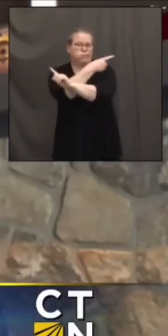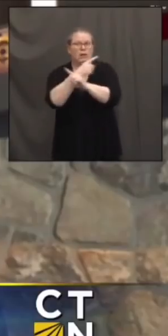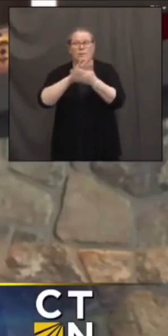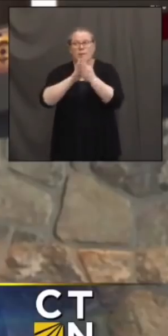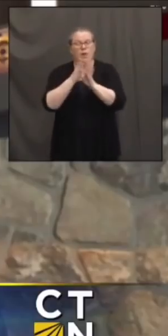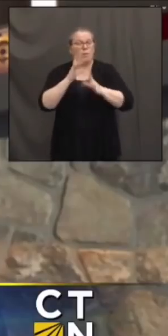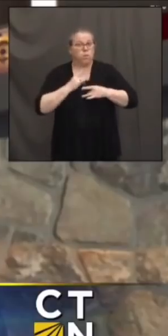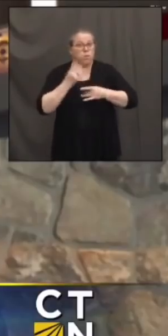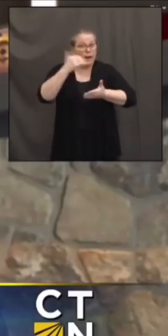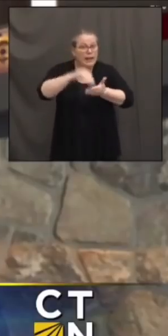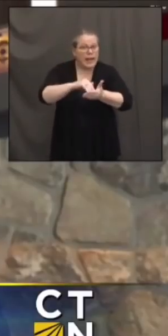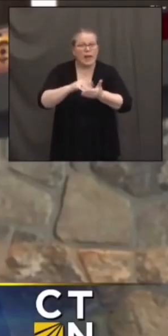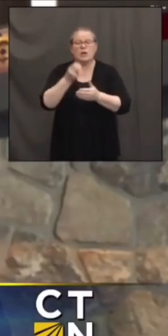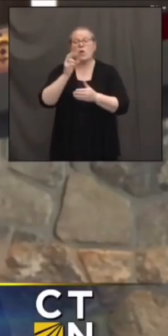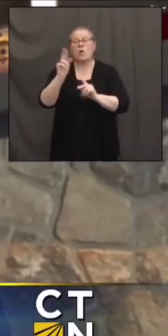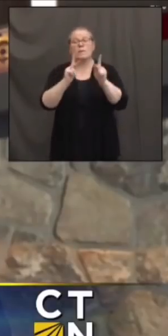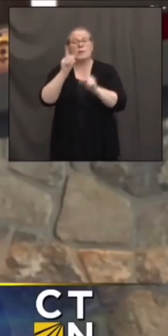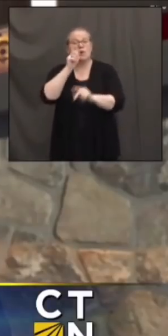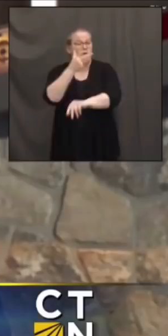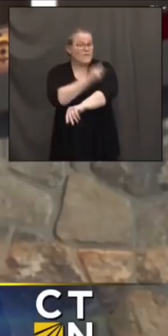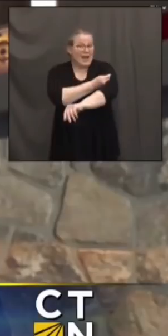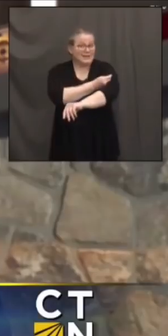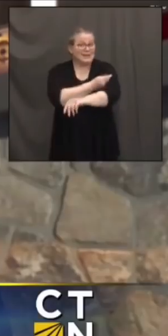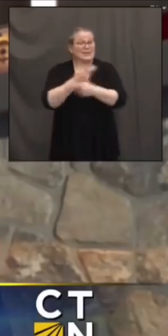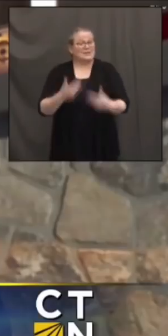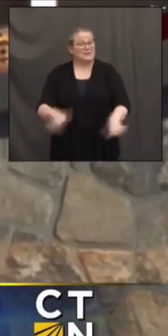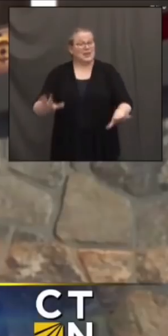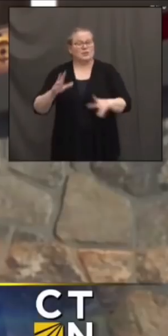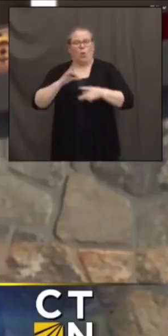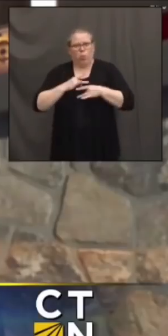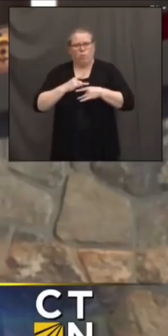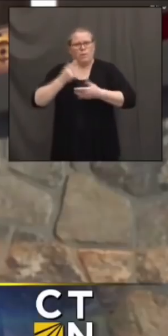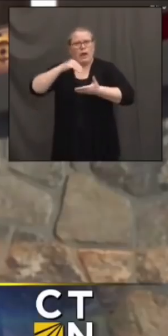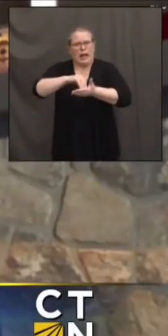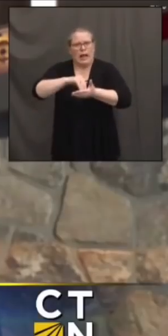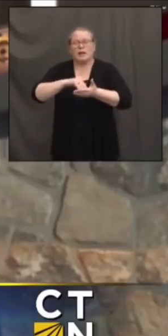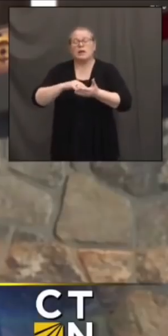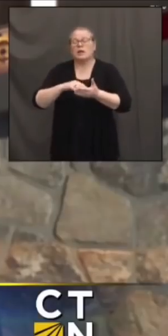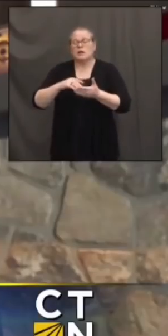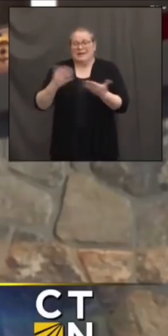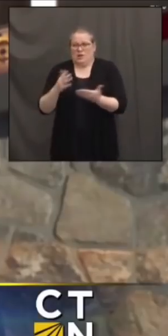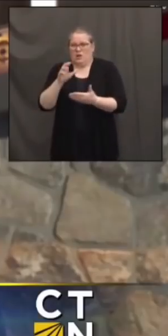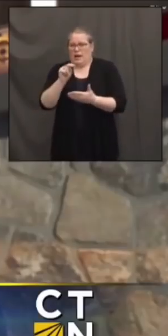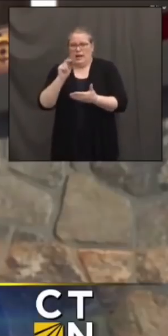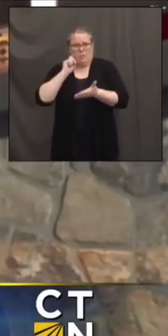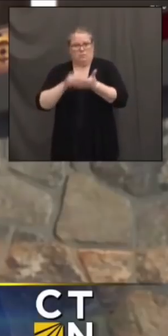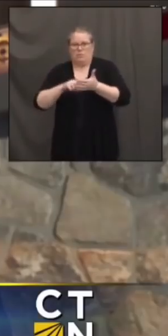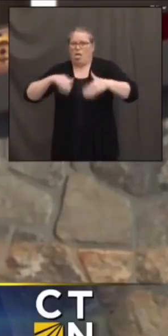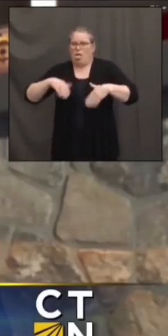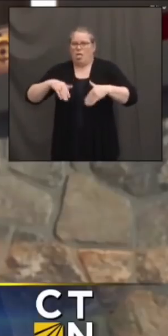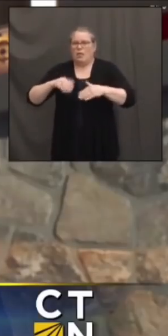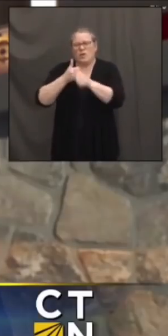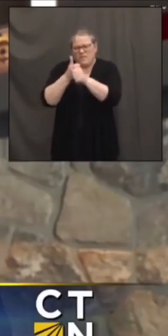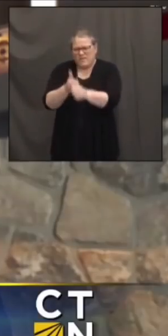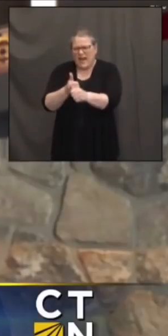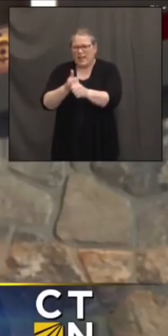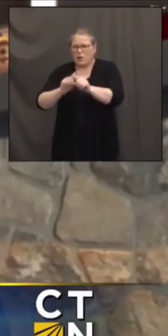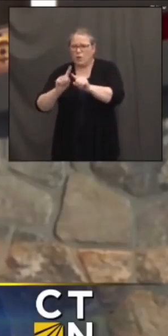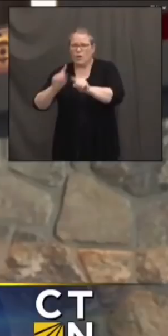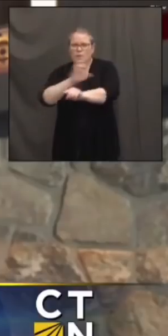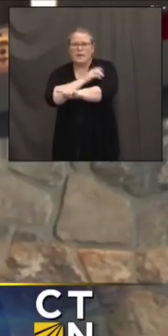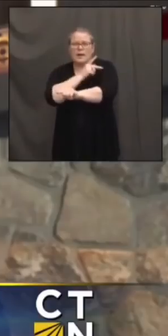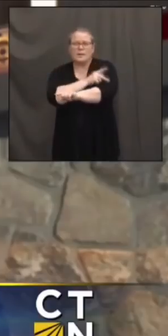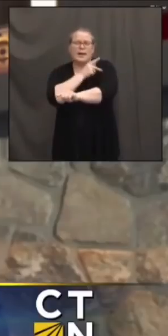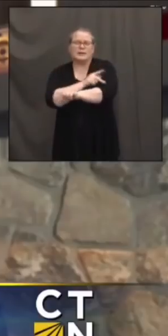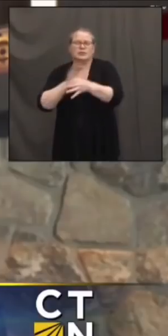we don't see that, and we're doing a pretty good job looking for that because we're following the patients who are in the clinical trials. So I think if there was